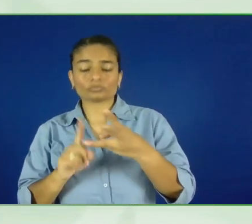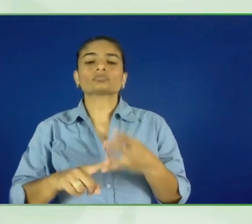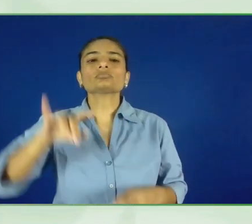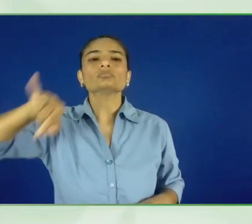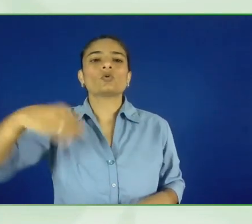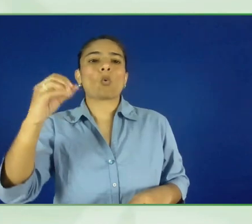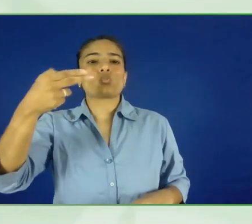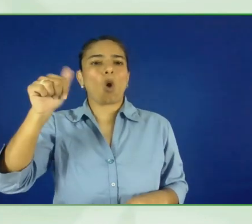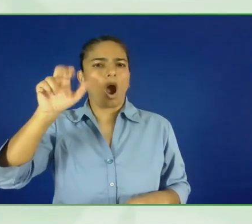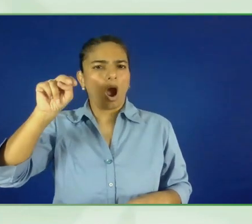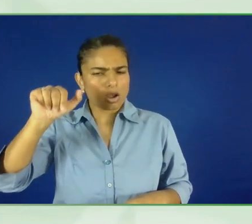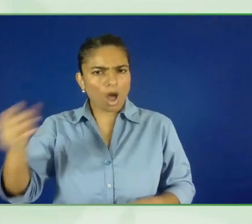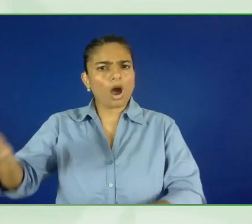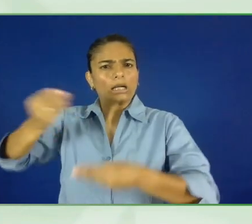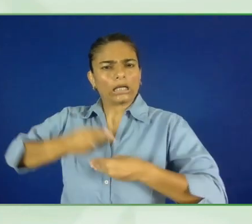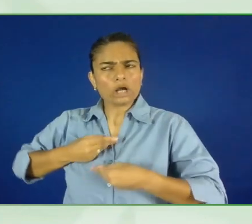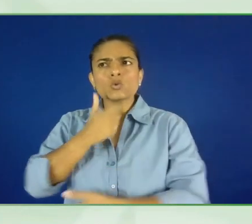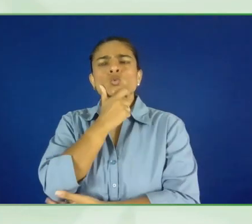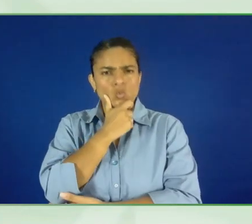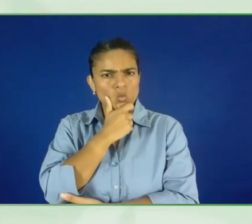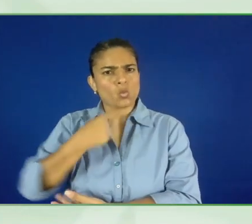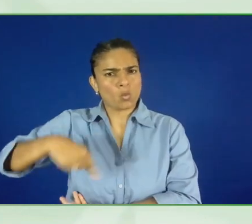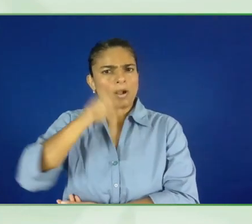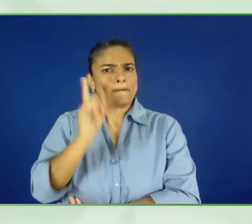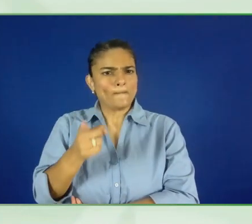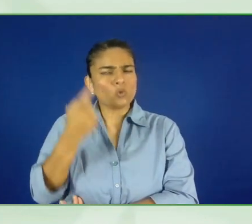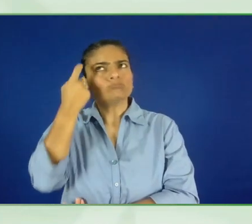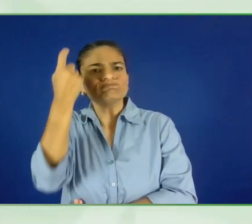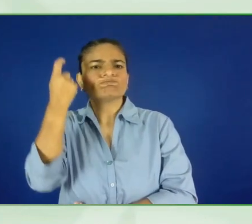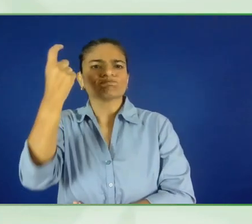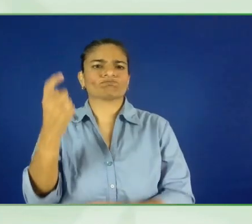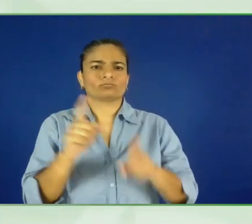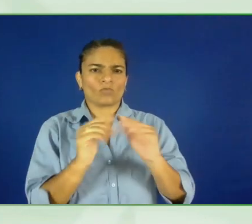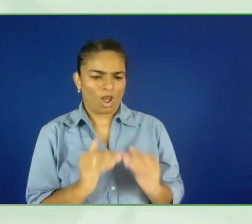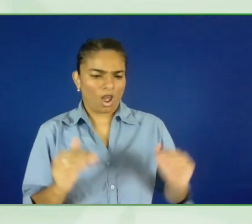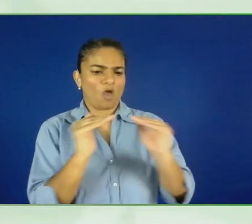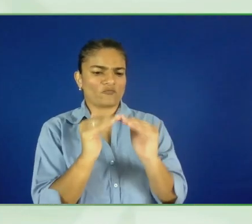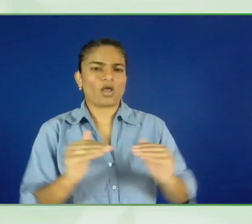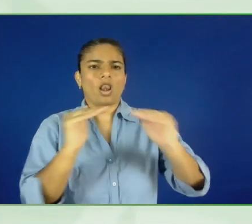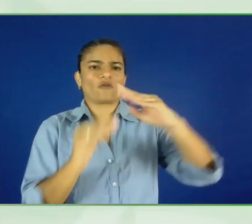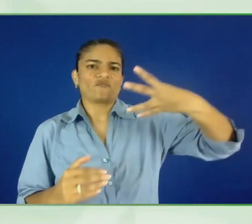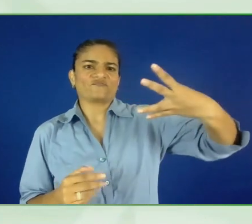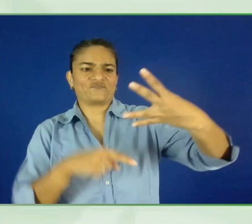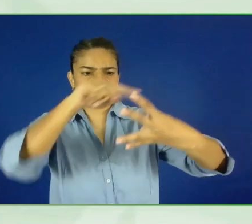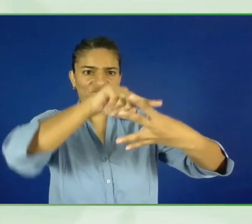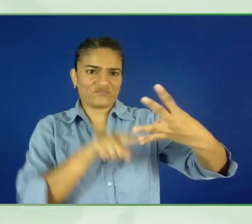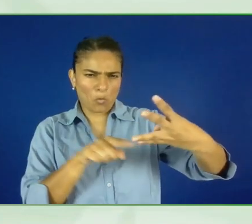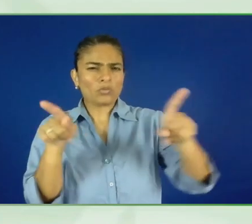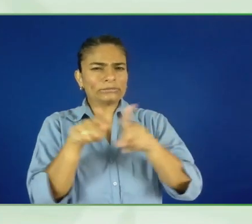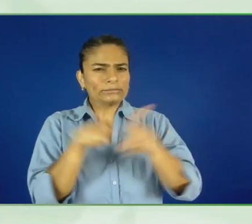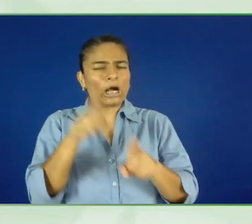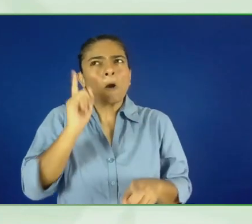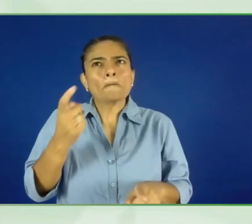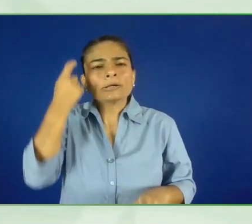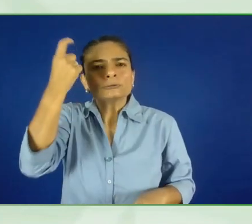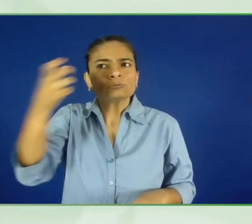maybe getting in legal expertise. So we're talking maybe about such a figure. Hope you agree with that. I'm not